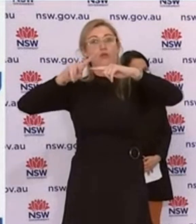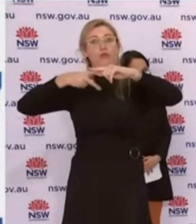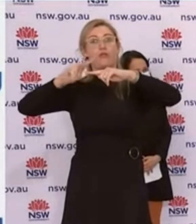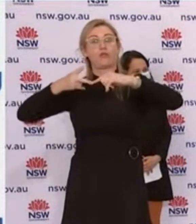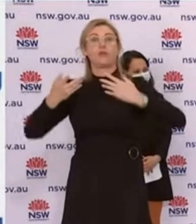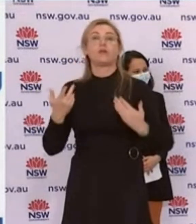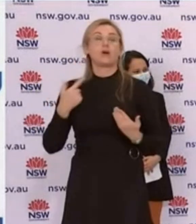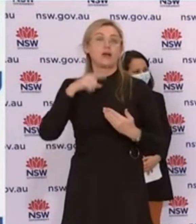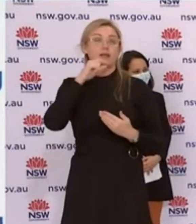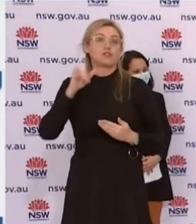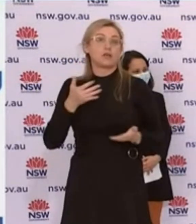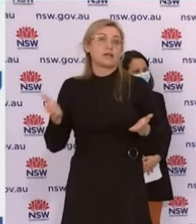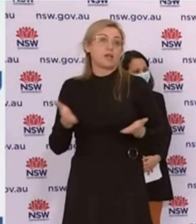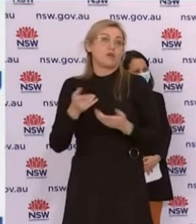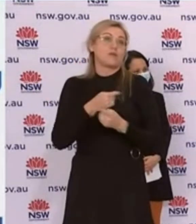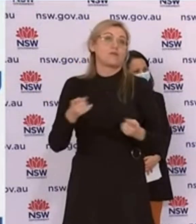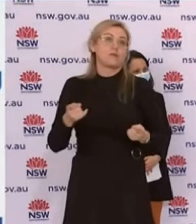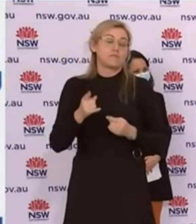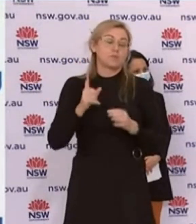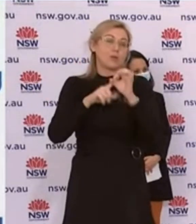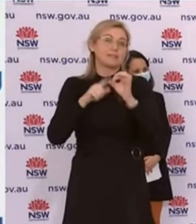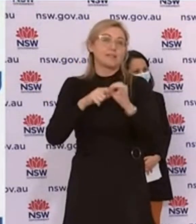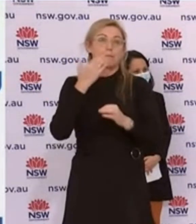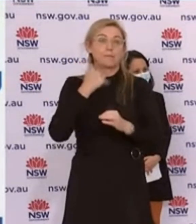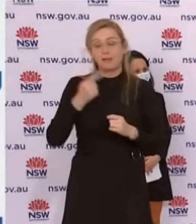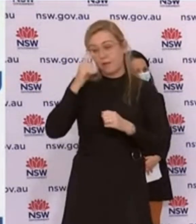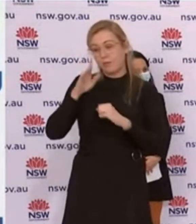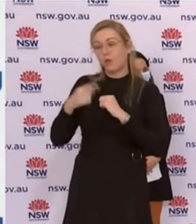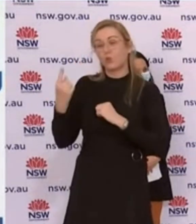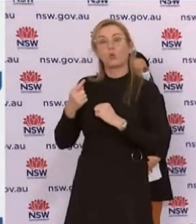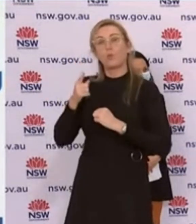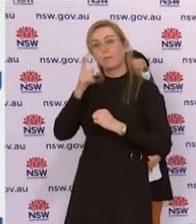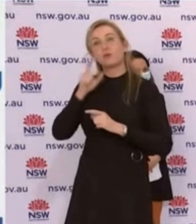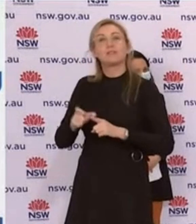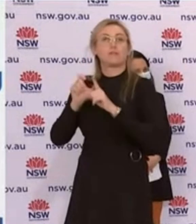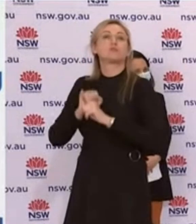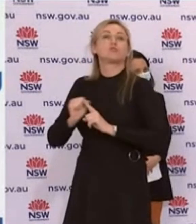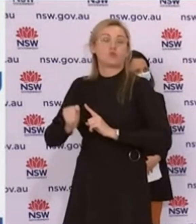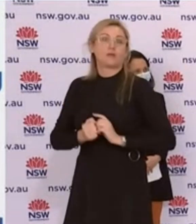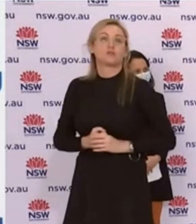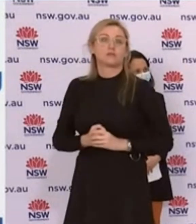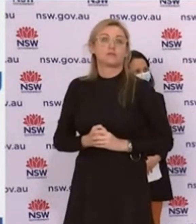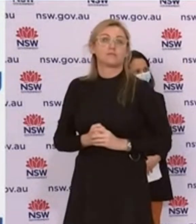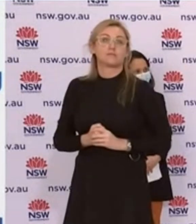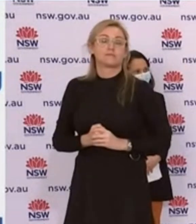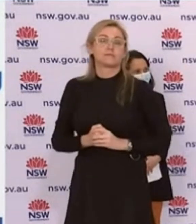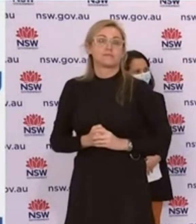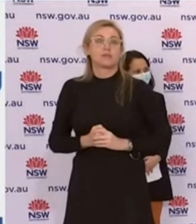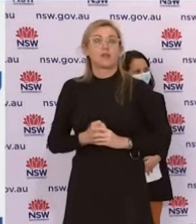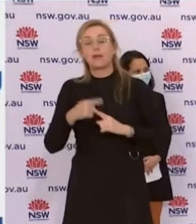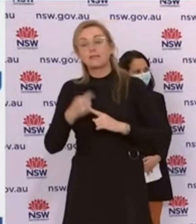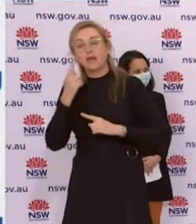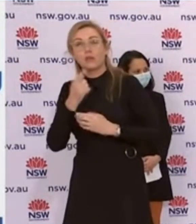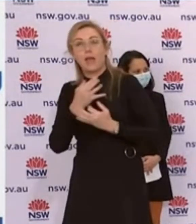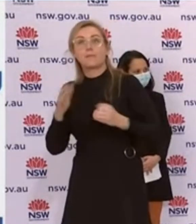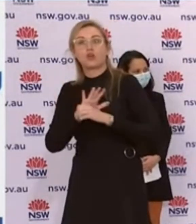Queensland Government, and all I can do is encourage them to look favourably on those people doing it tough, and also look at the existence or otherwise of any cases